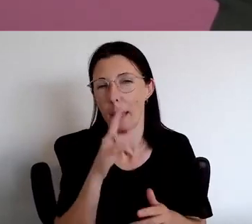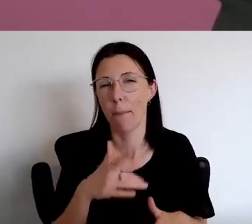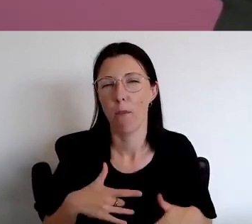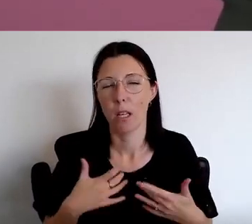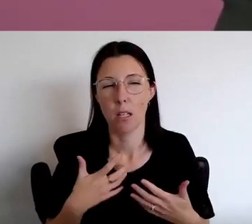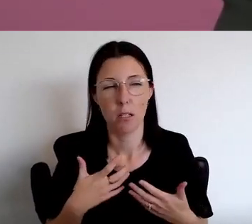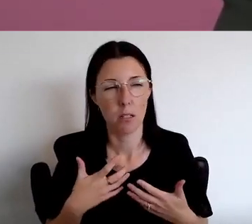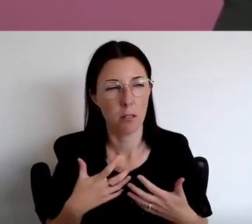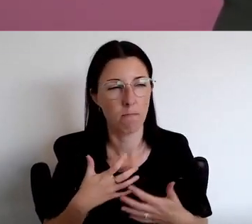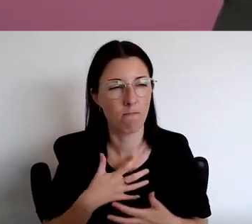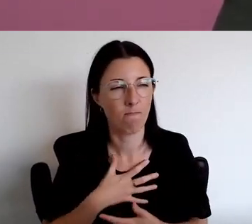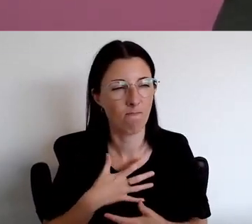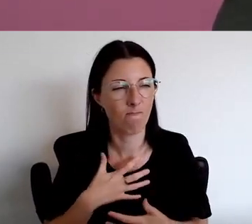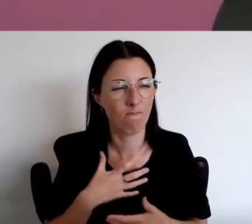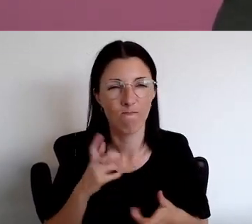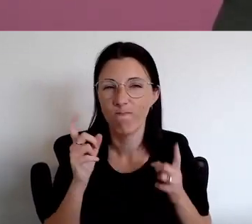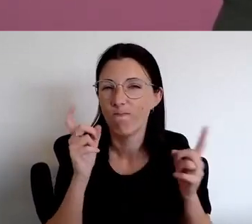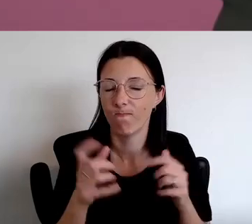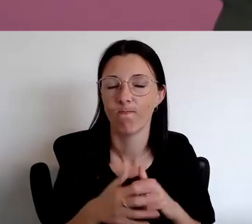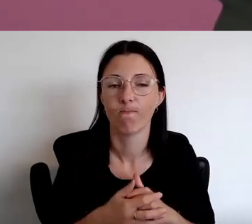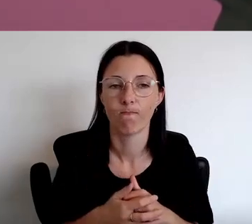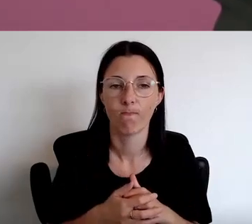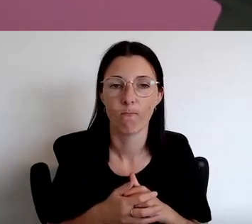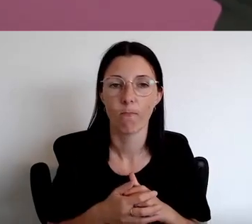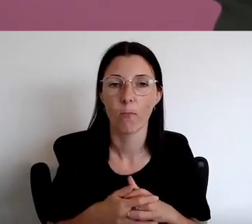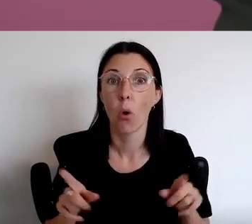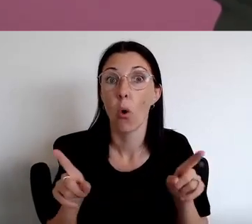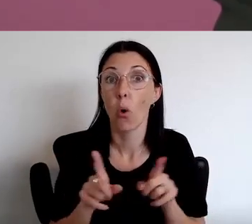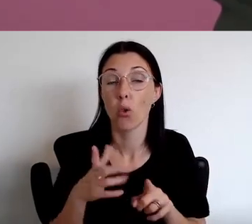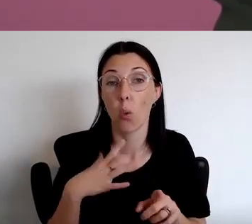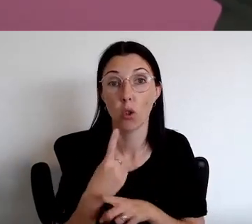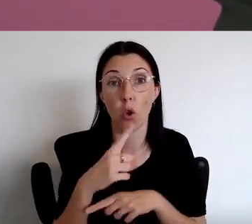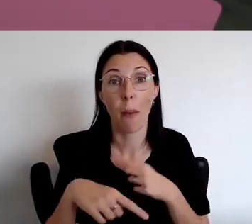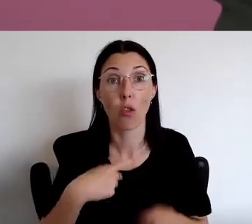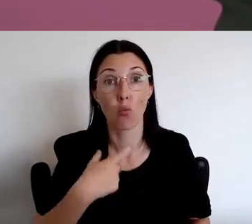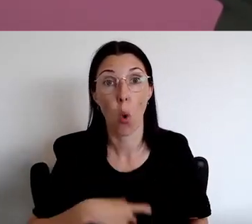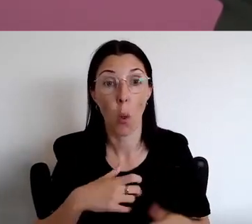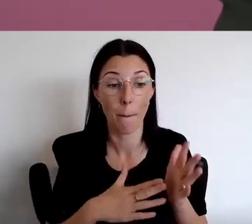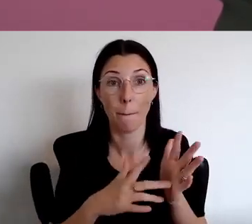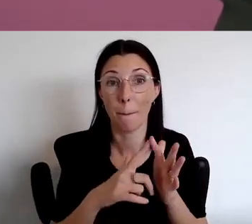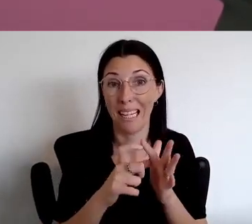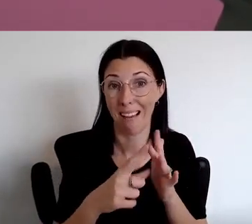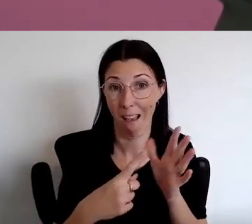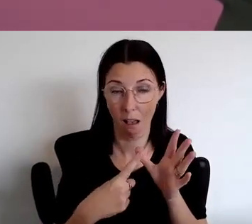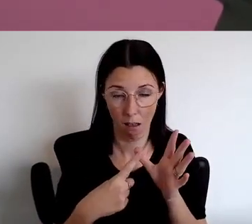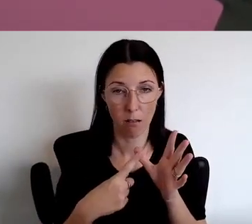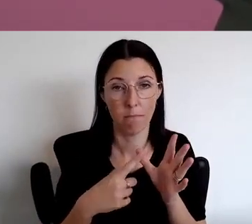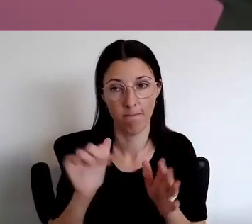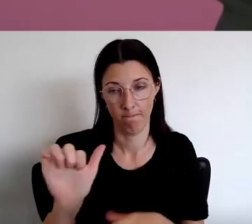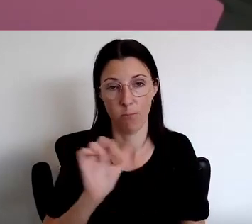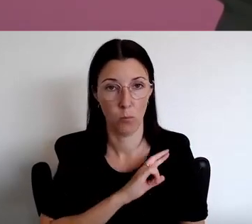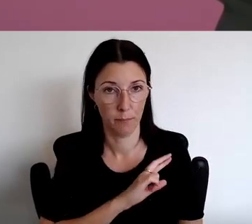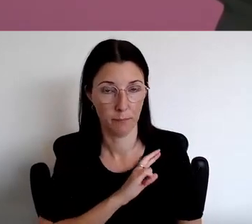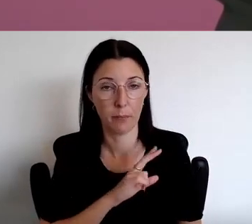community. And lastly, if I can just call out the role of the media in transparency as well. So the integrity system